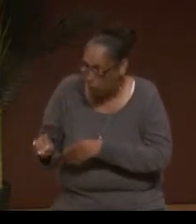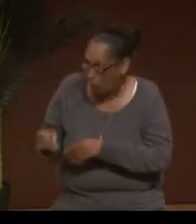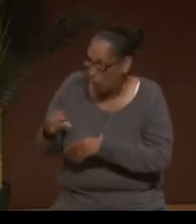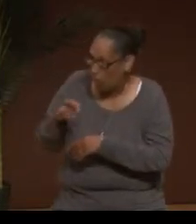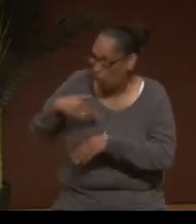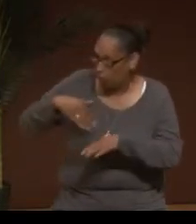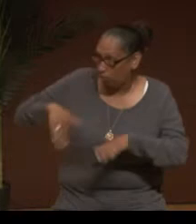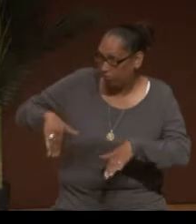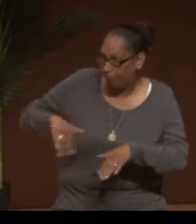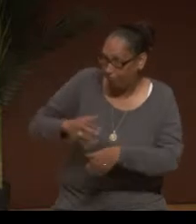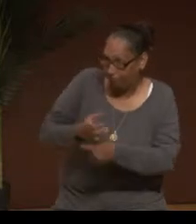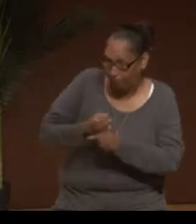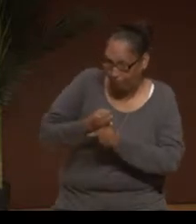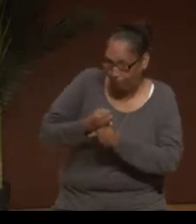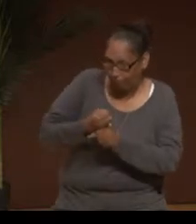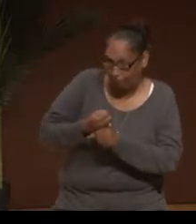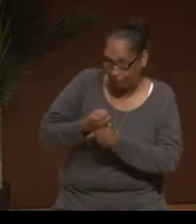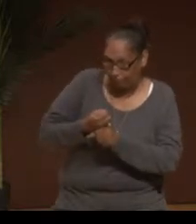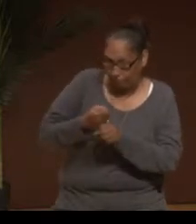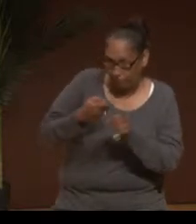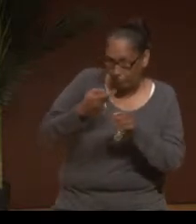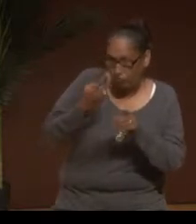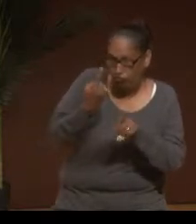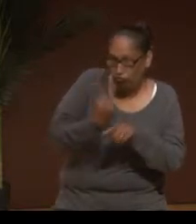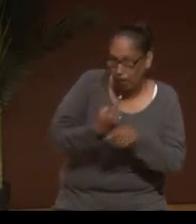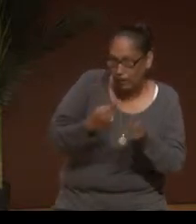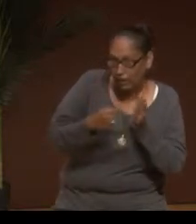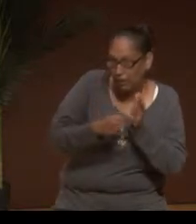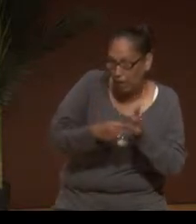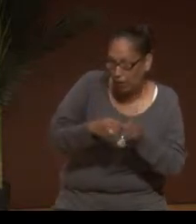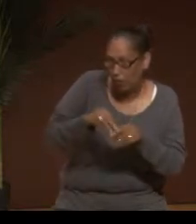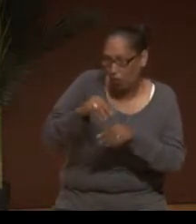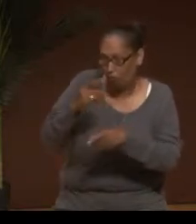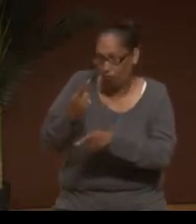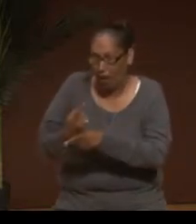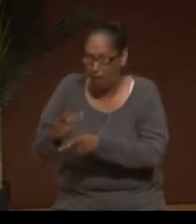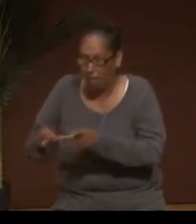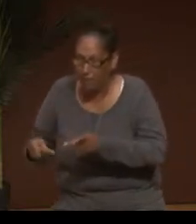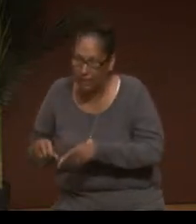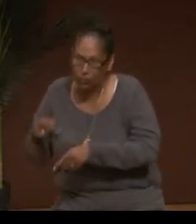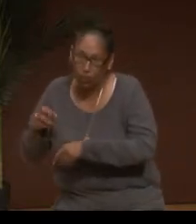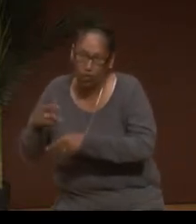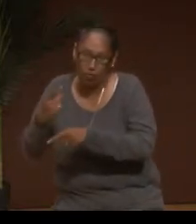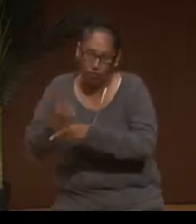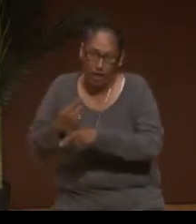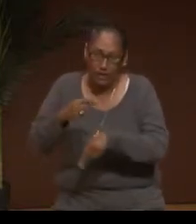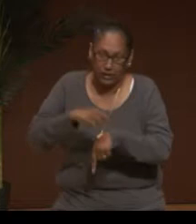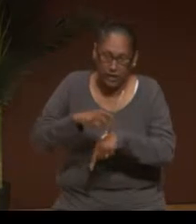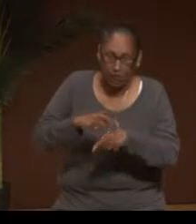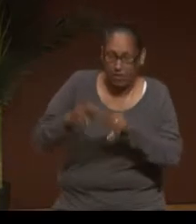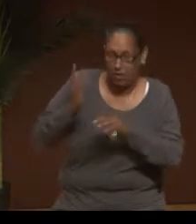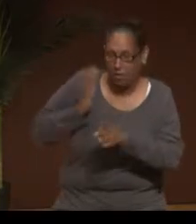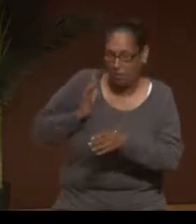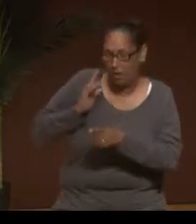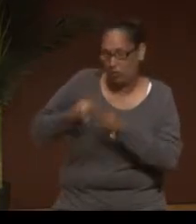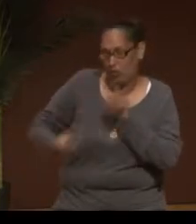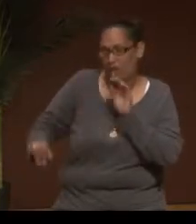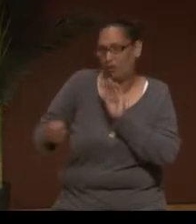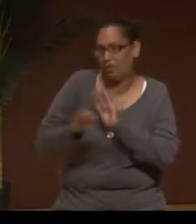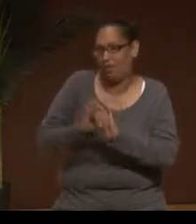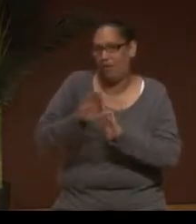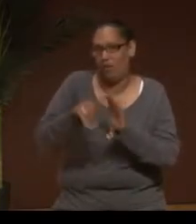have genetic samples from the right place or the right time to, in the past, to identify relevant